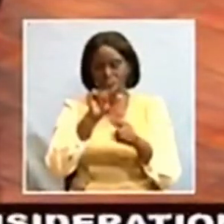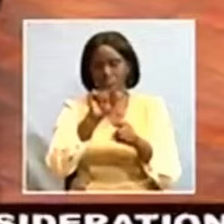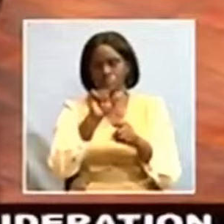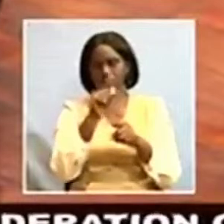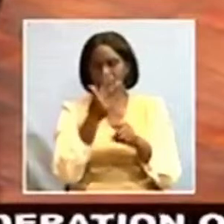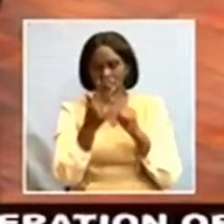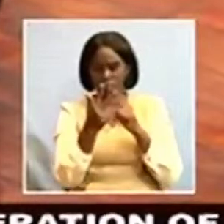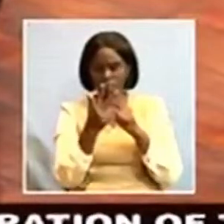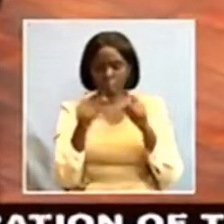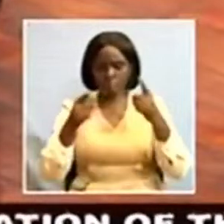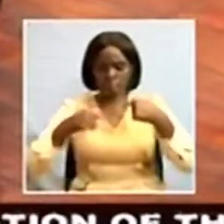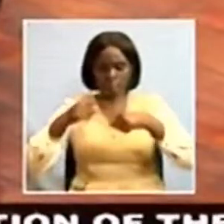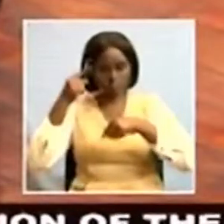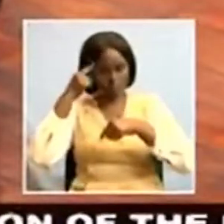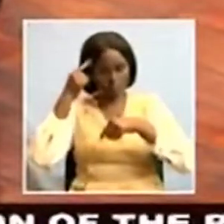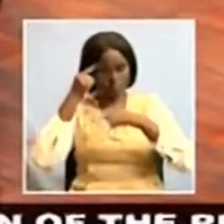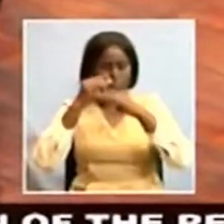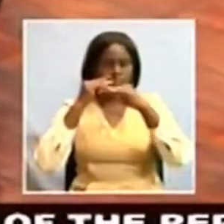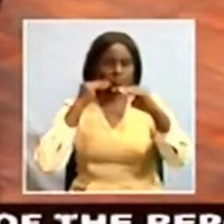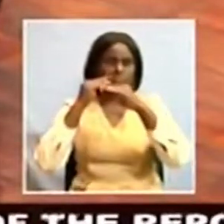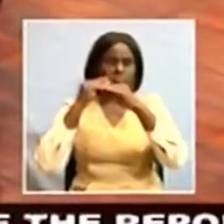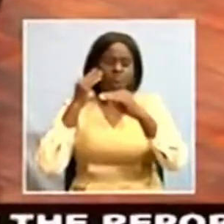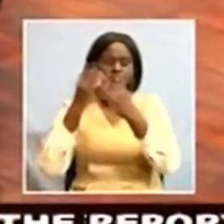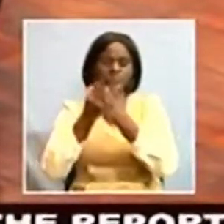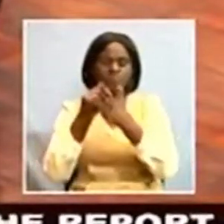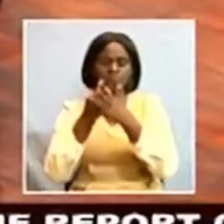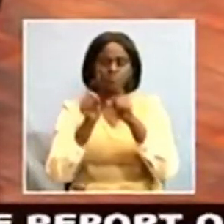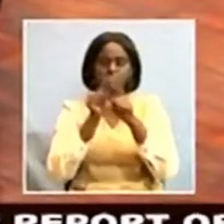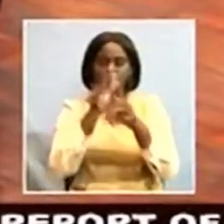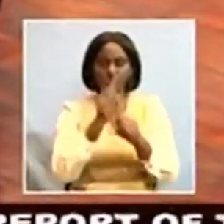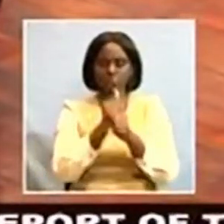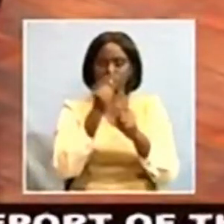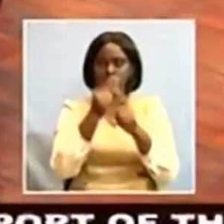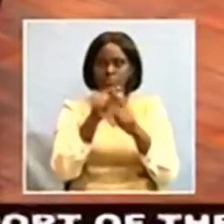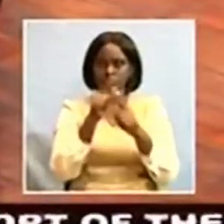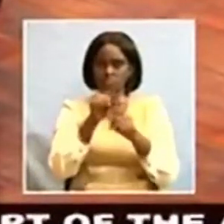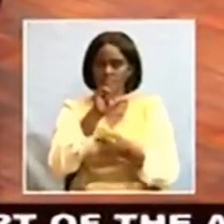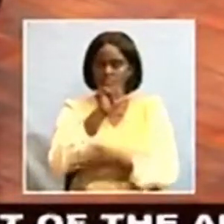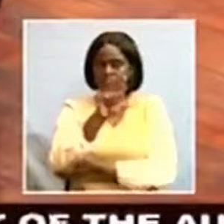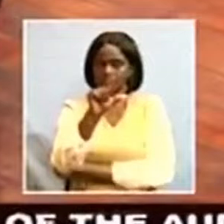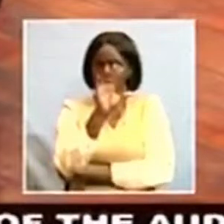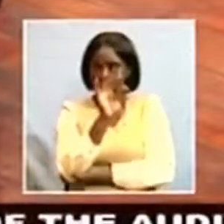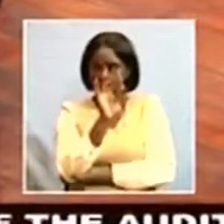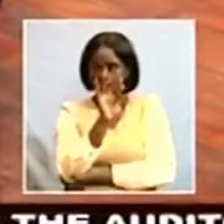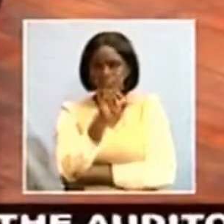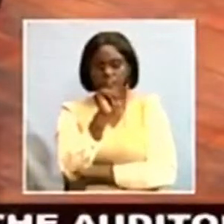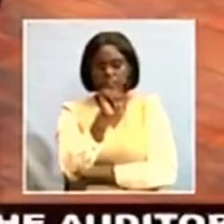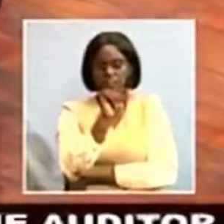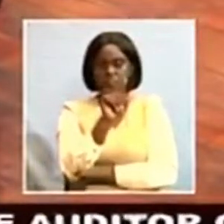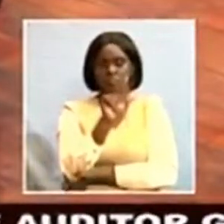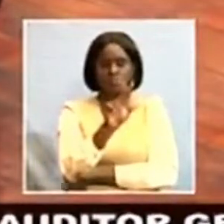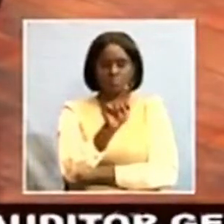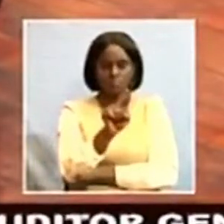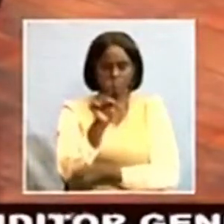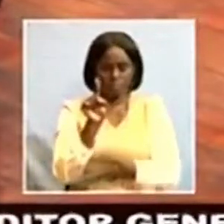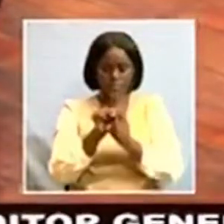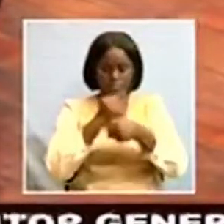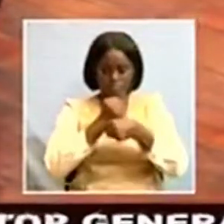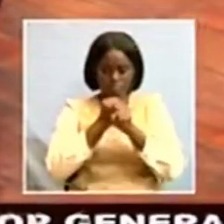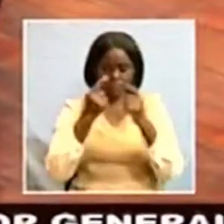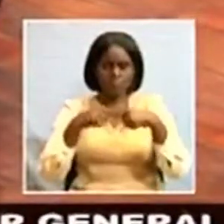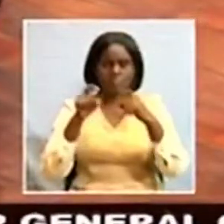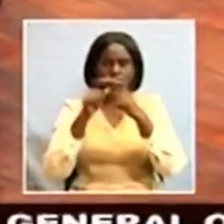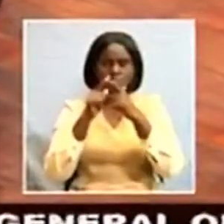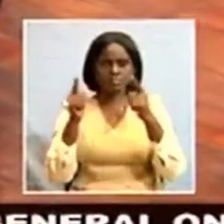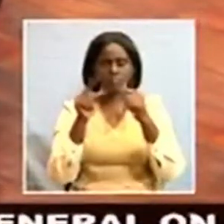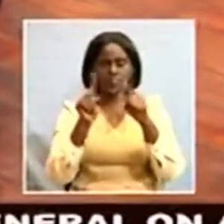2023 Local Government Equalization Fund was received on December 29, 2023, making it challenging